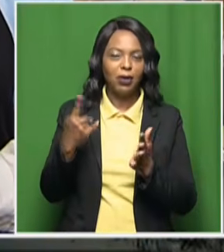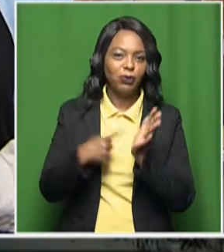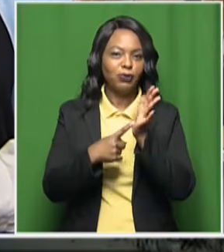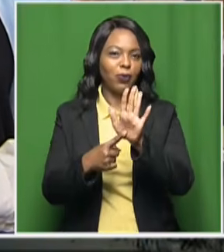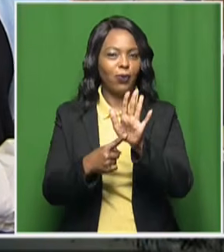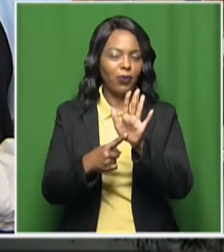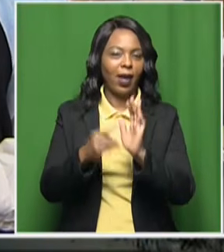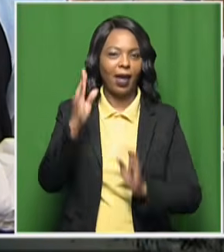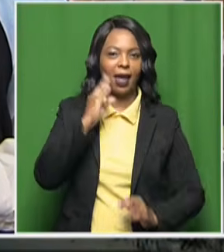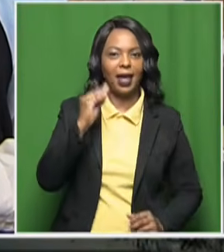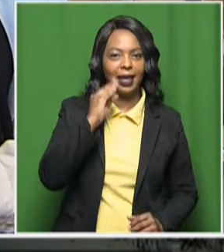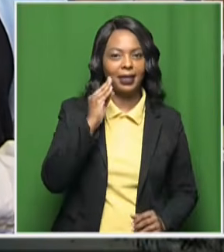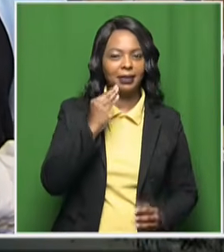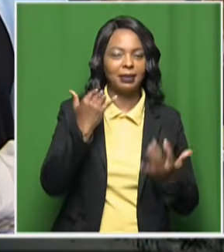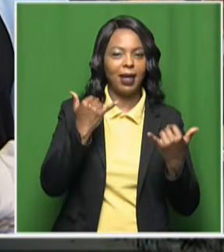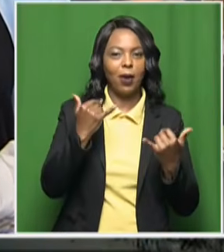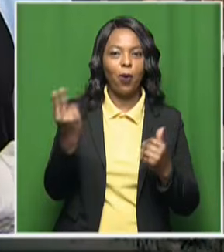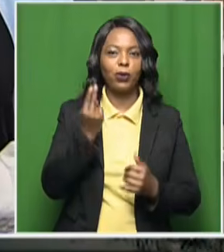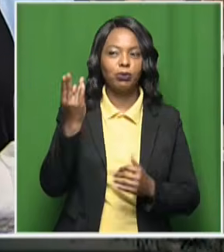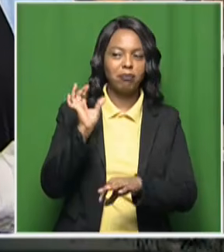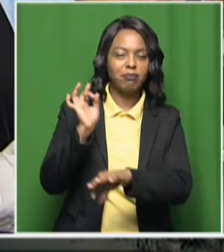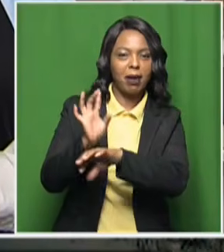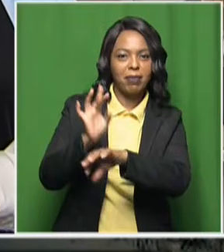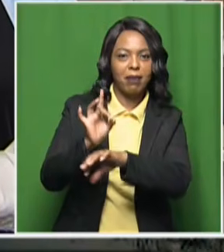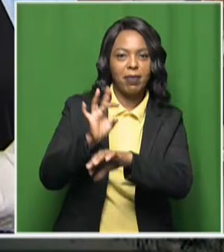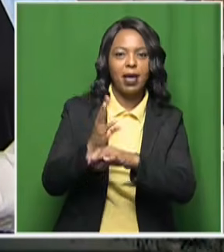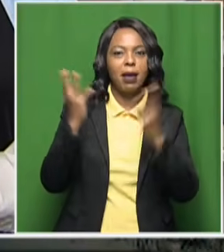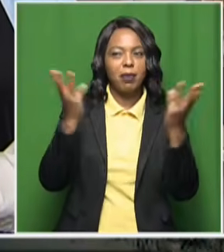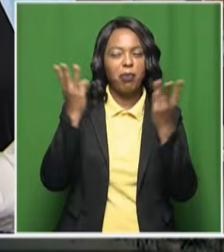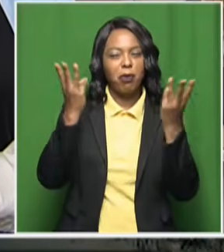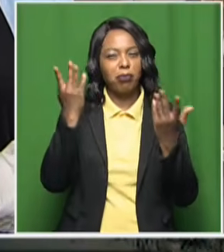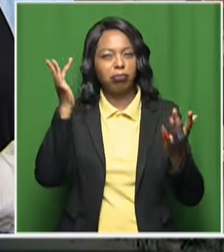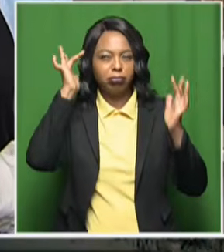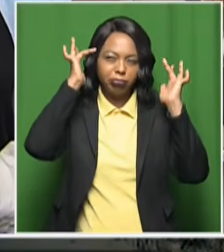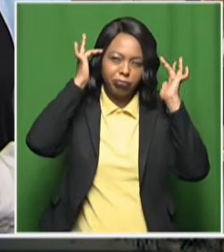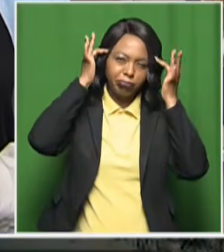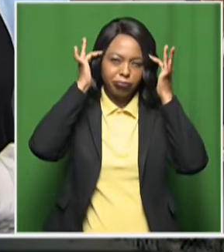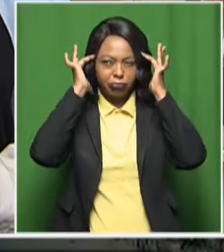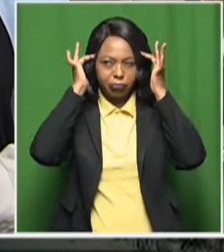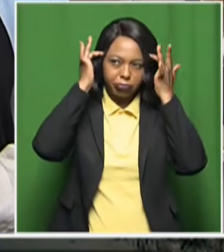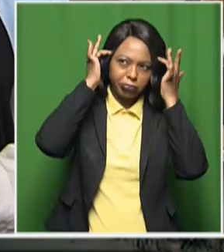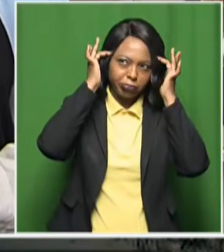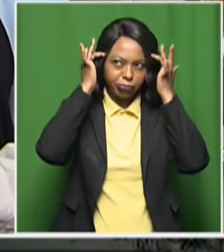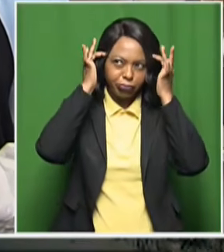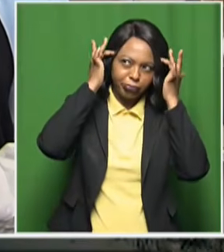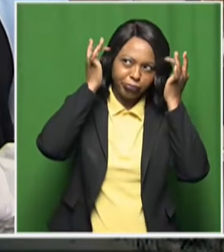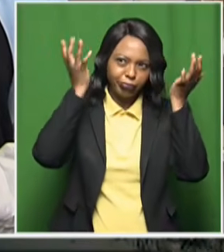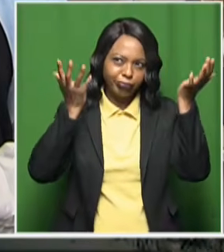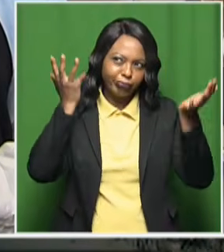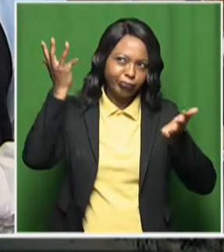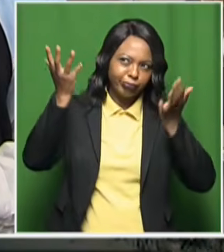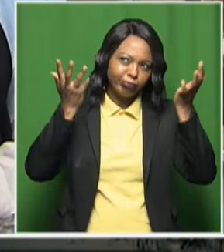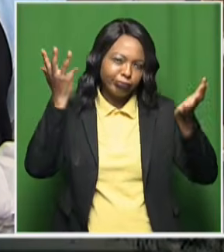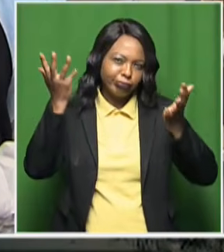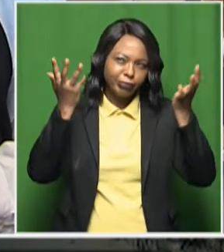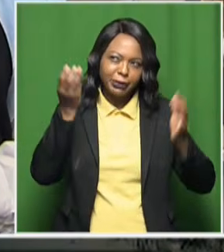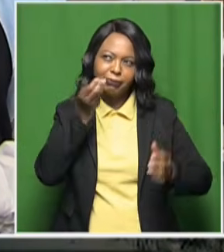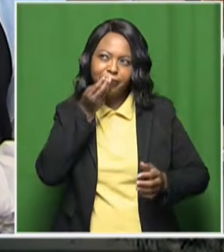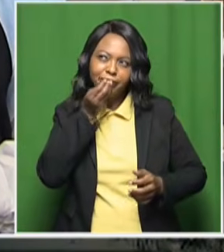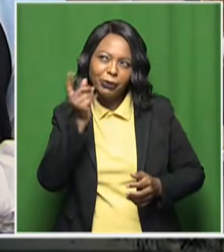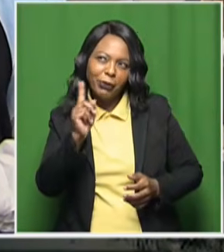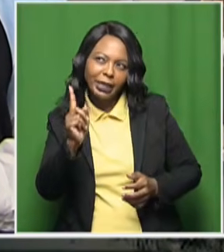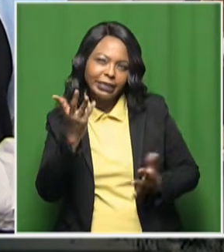give some tips to those who are not quite sure or who haven't quite finalized their menus for